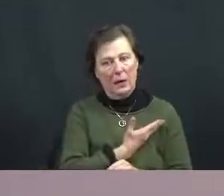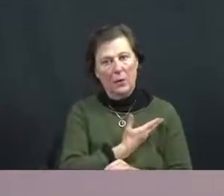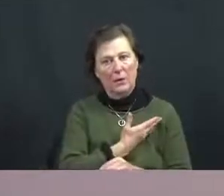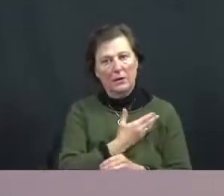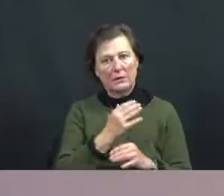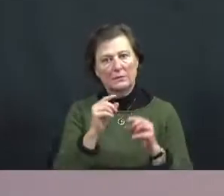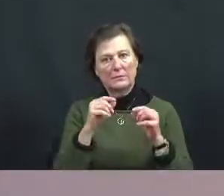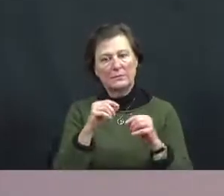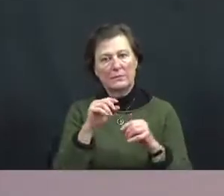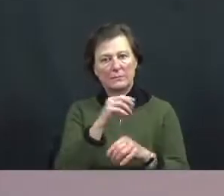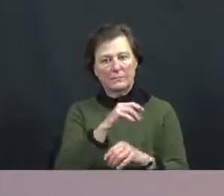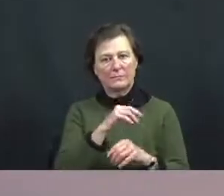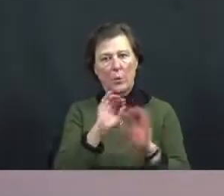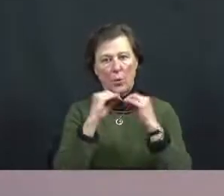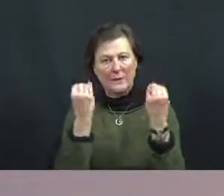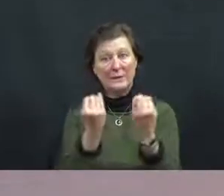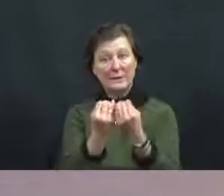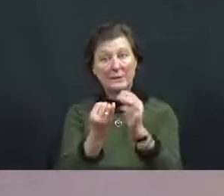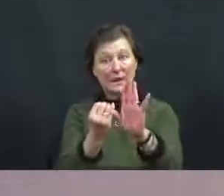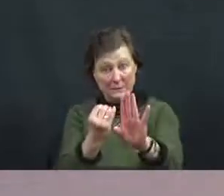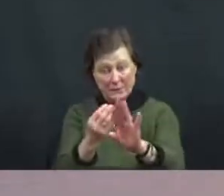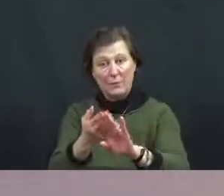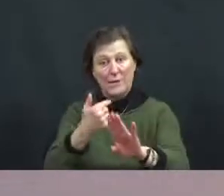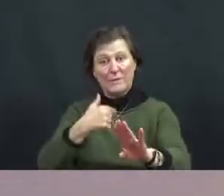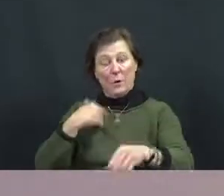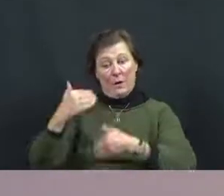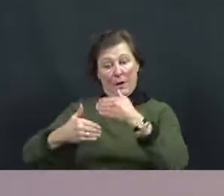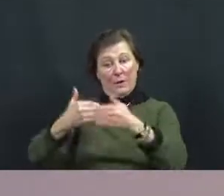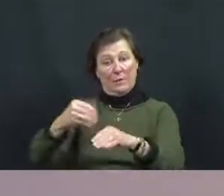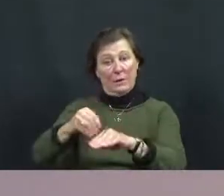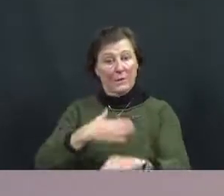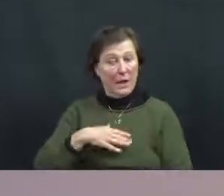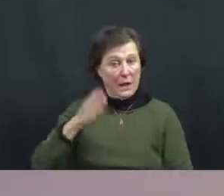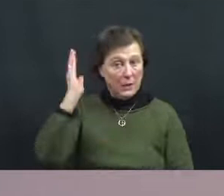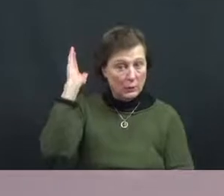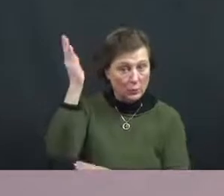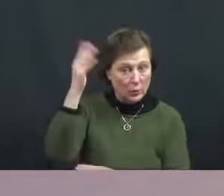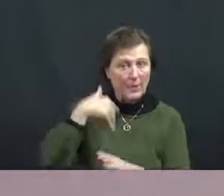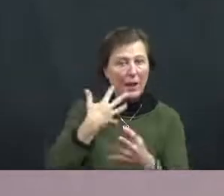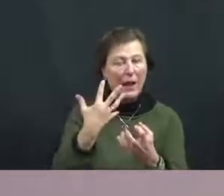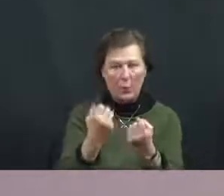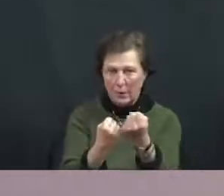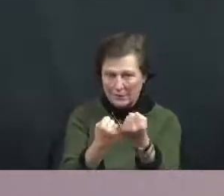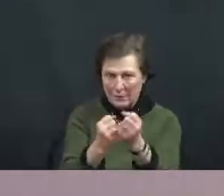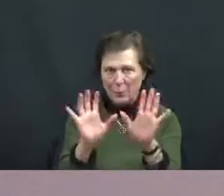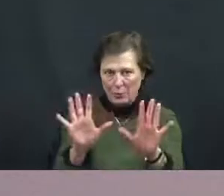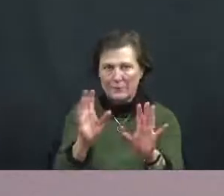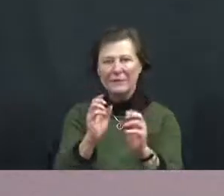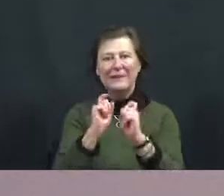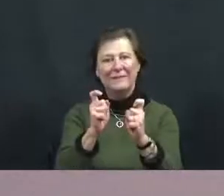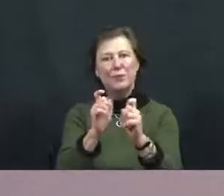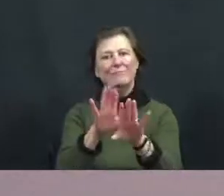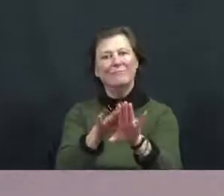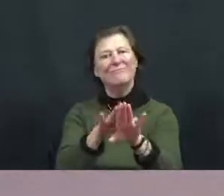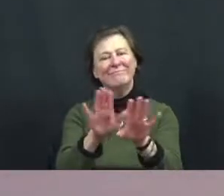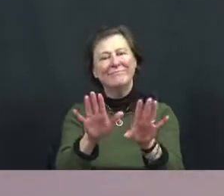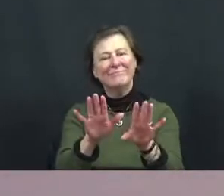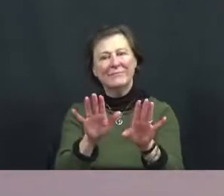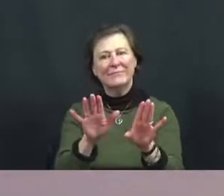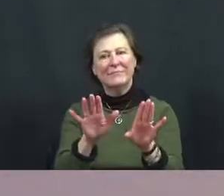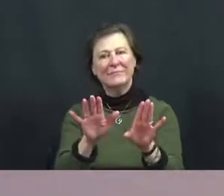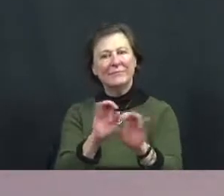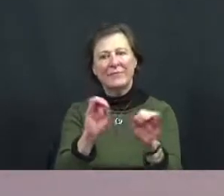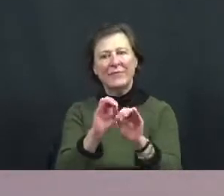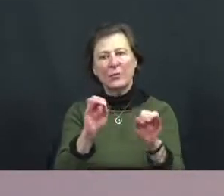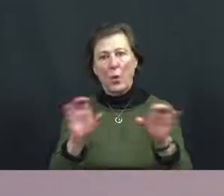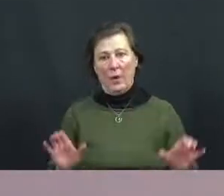Now, before I proceed any further in my sermon, I want to offer you all some reassurances. None of the